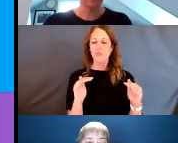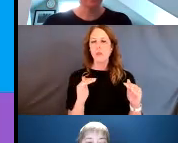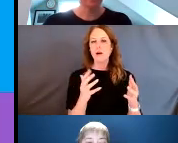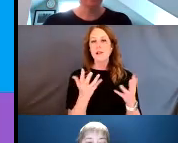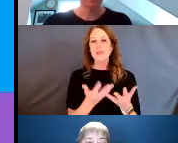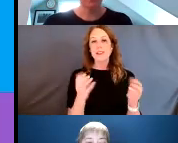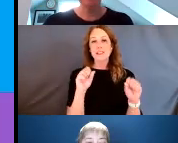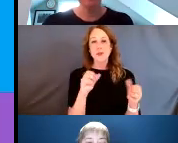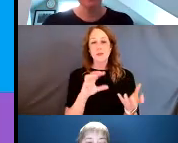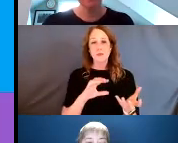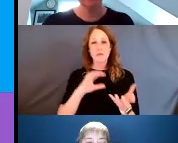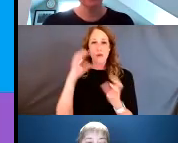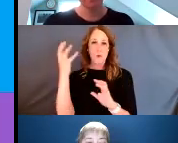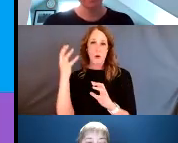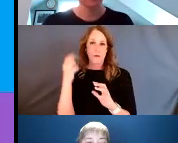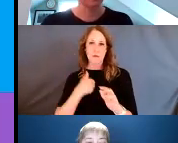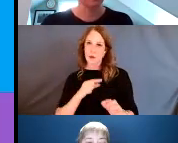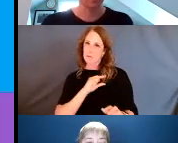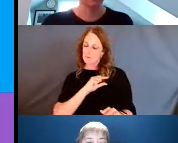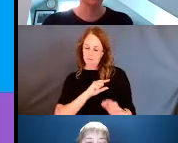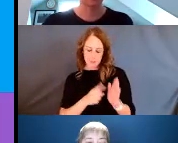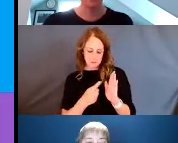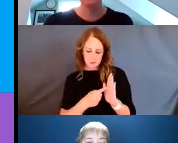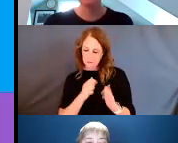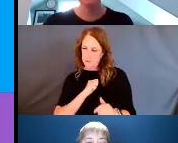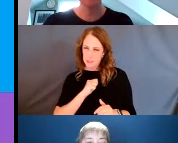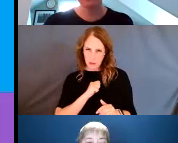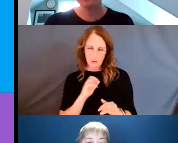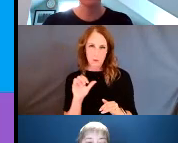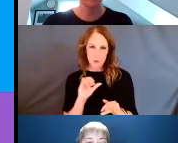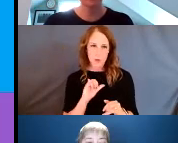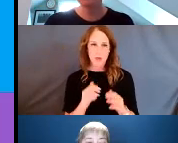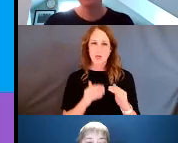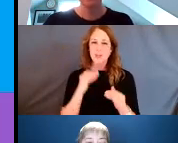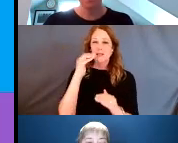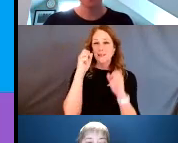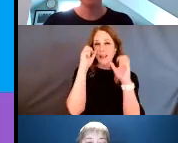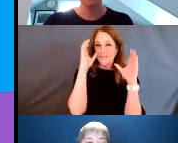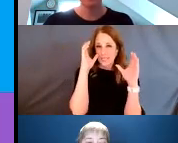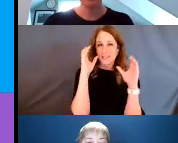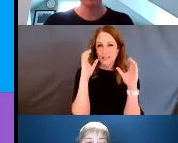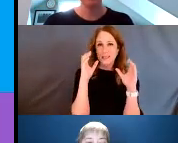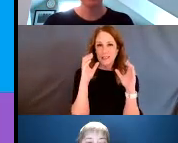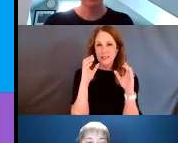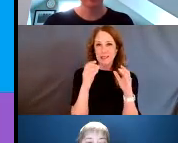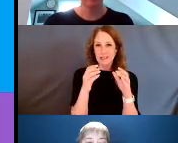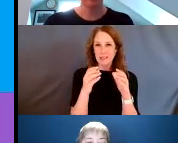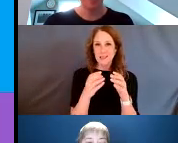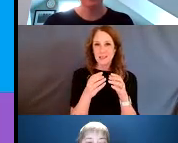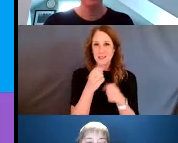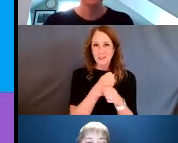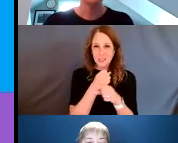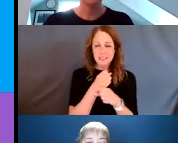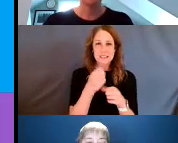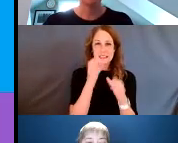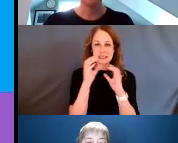of balance are, and I'm guilty of some of these things as well. So excess caffeine intake can kind of throw your self-care out of